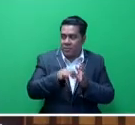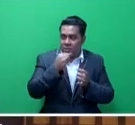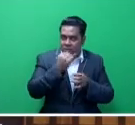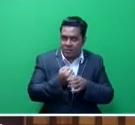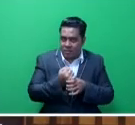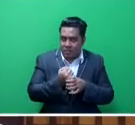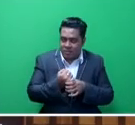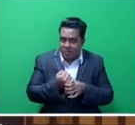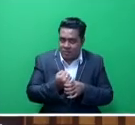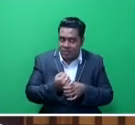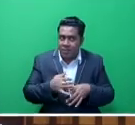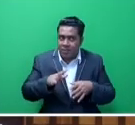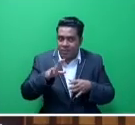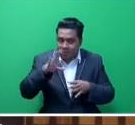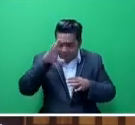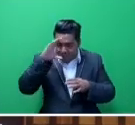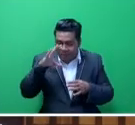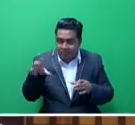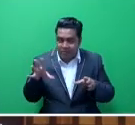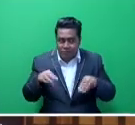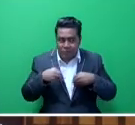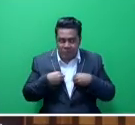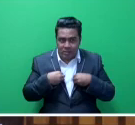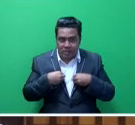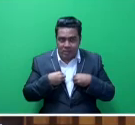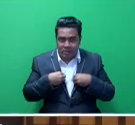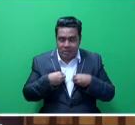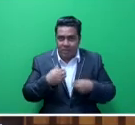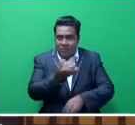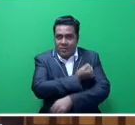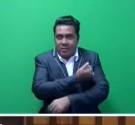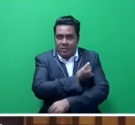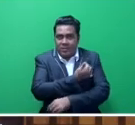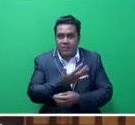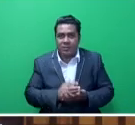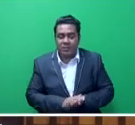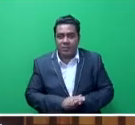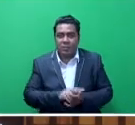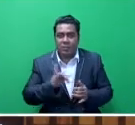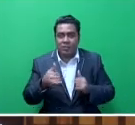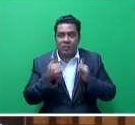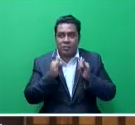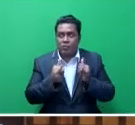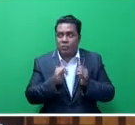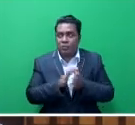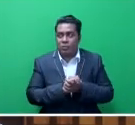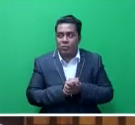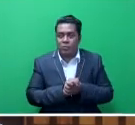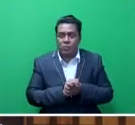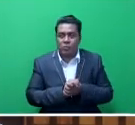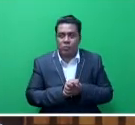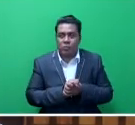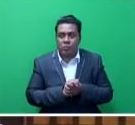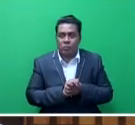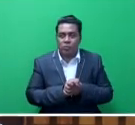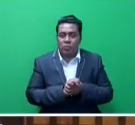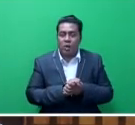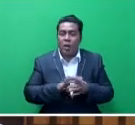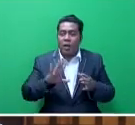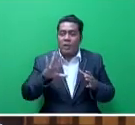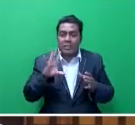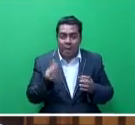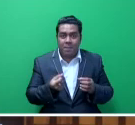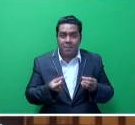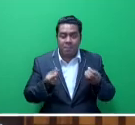have received a vaccine dose. And when, due to unjust issues of accessibility, some